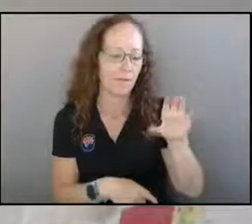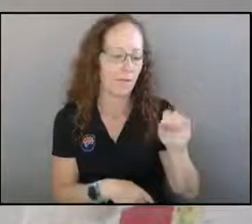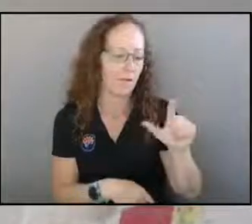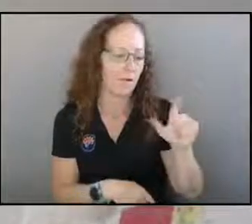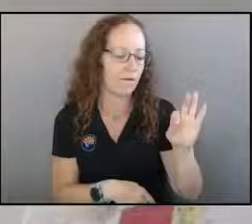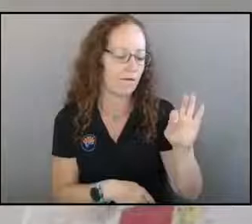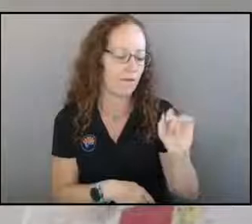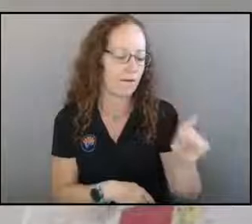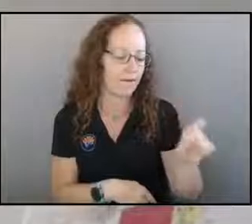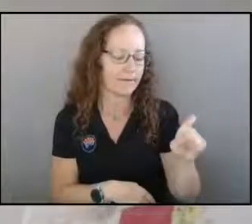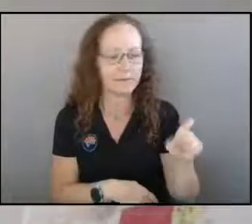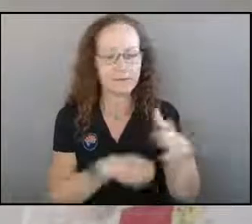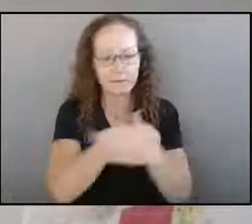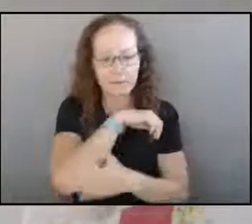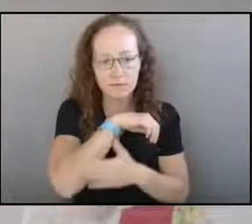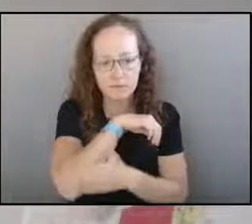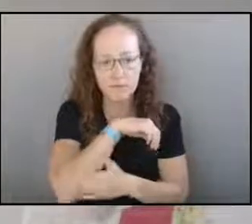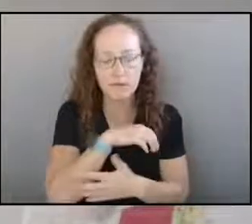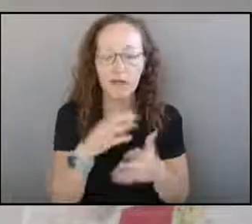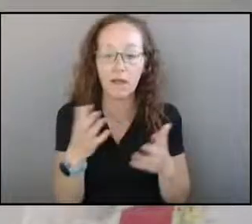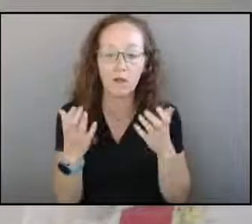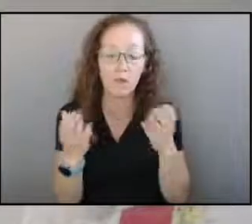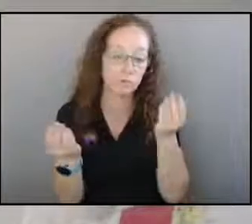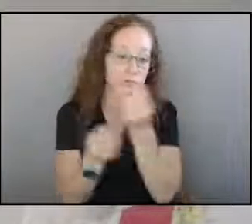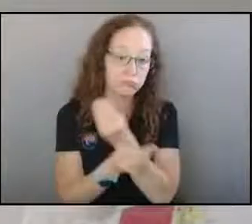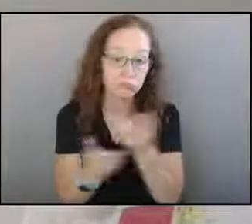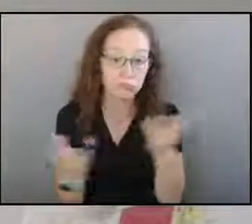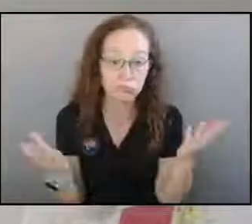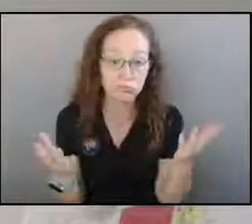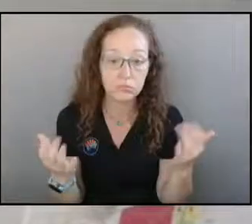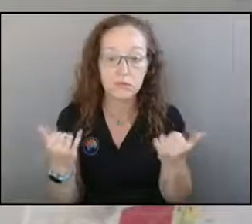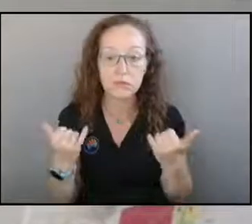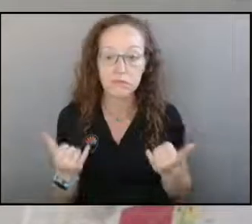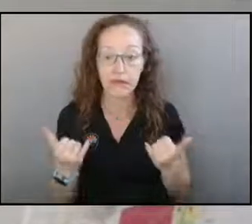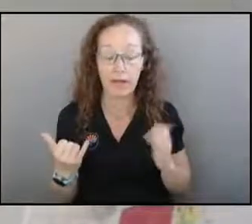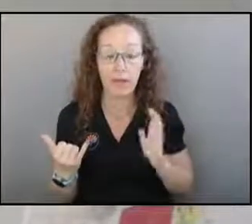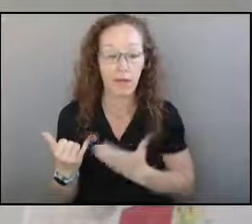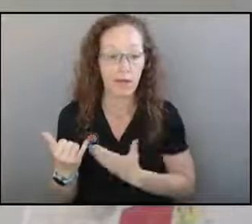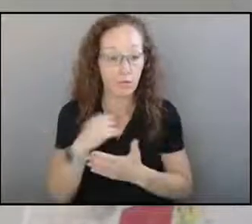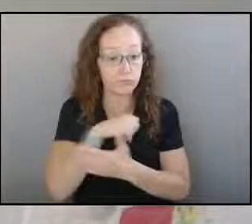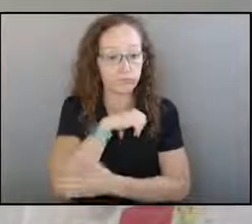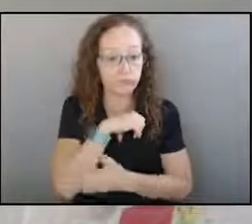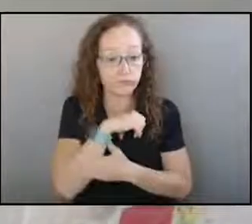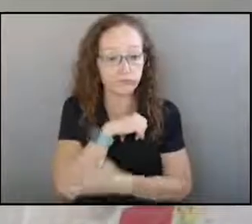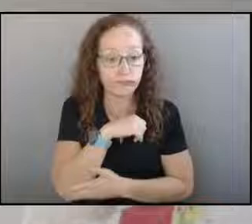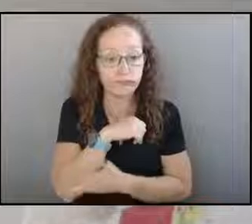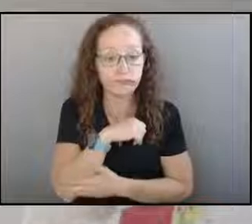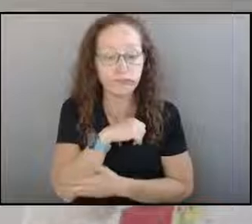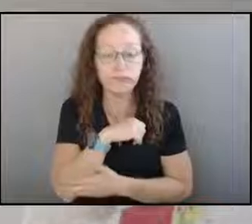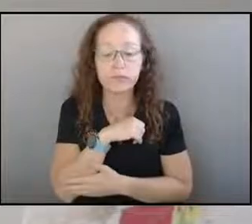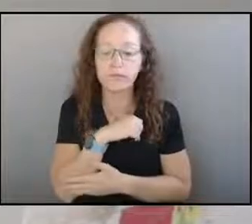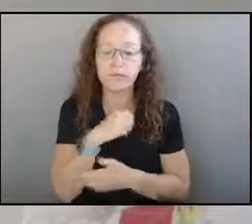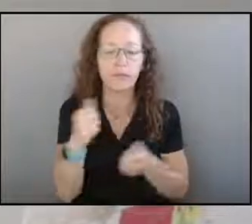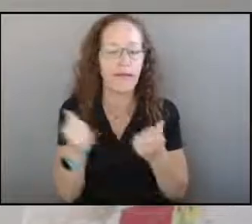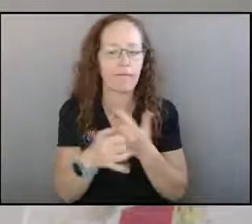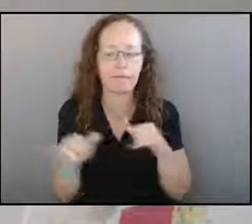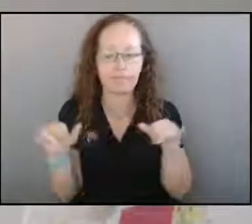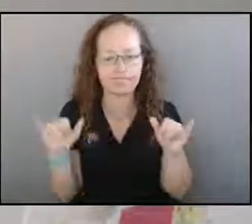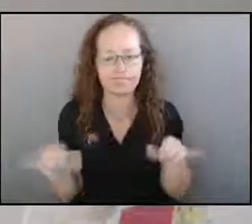So I just wanted to get out to everybody currently in Colfax County. Everything remains the